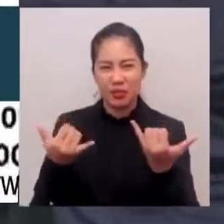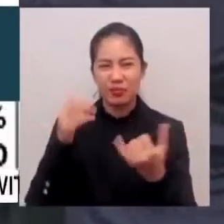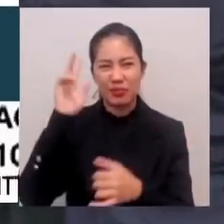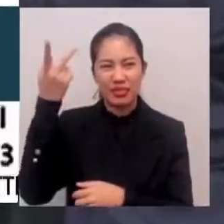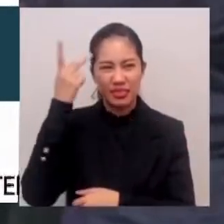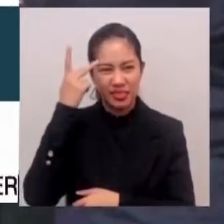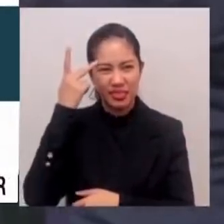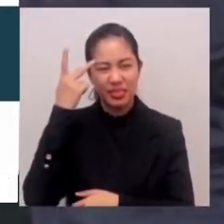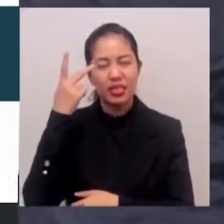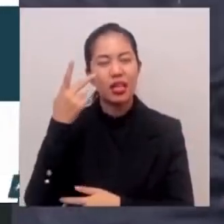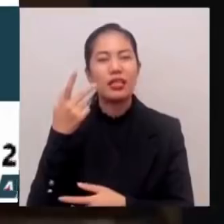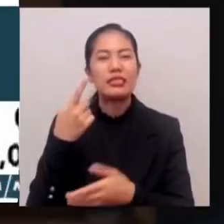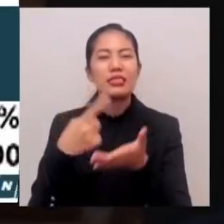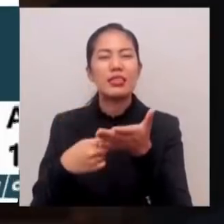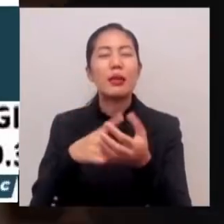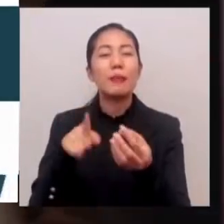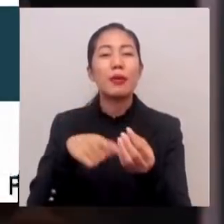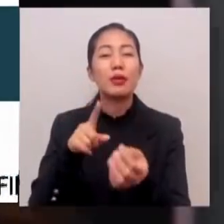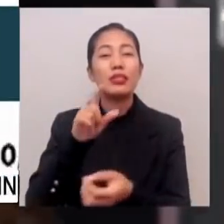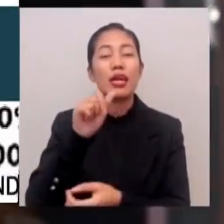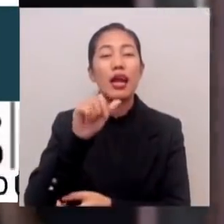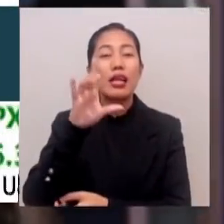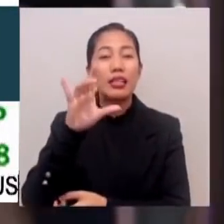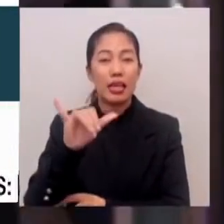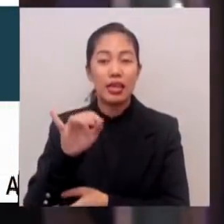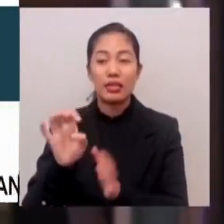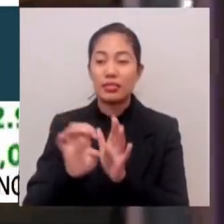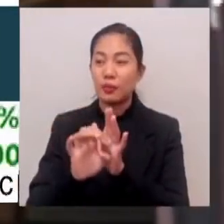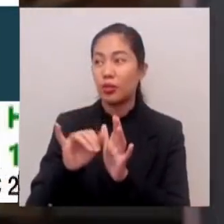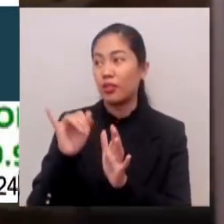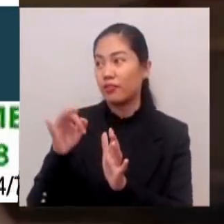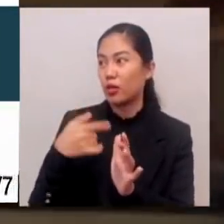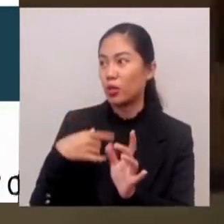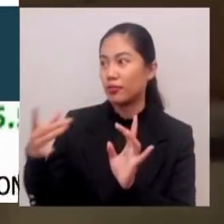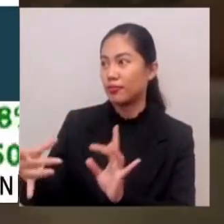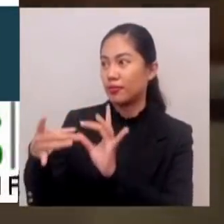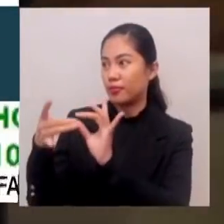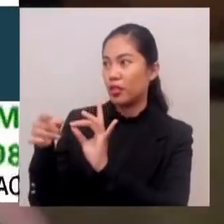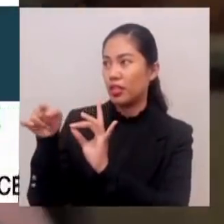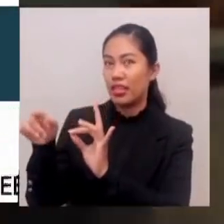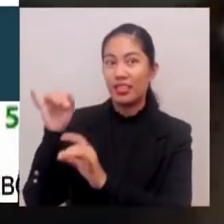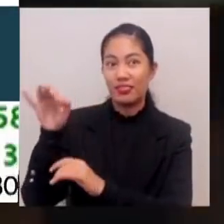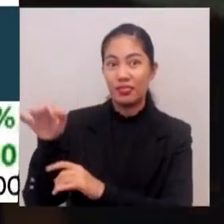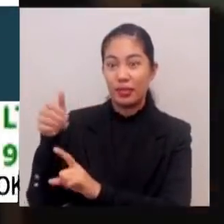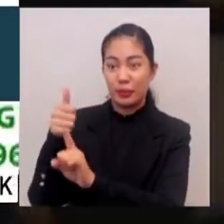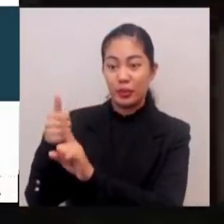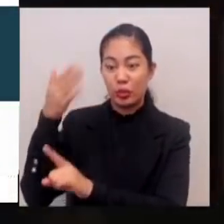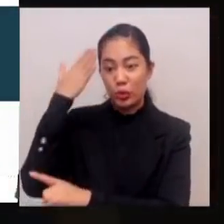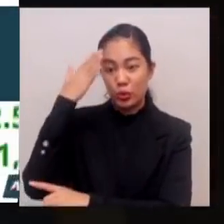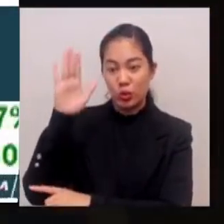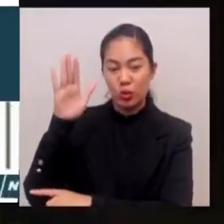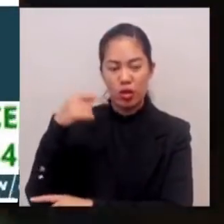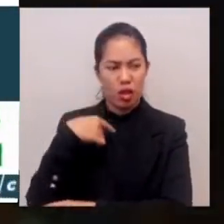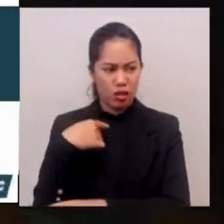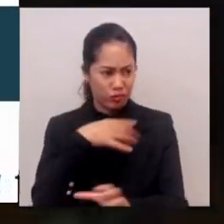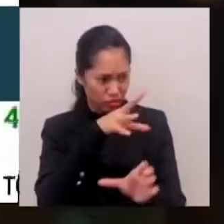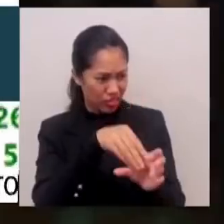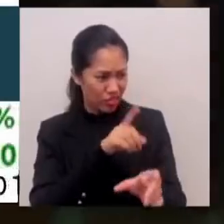alliances, you don't want to be saying, I'm going to marry Maria without Maria knowing that she's being